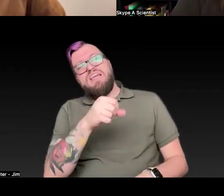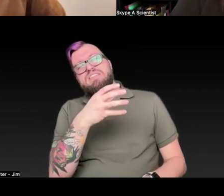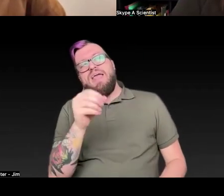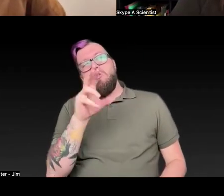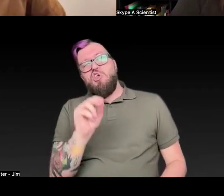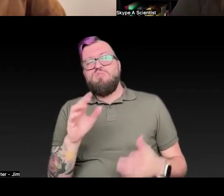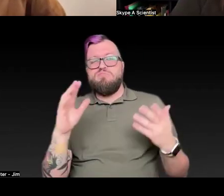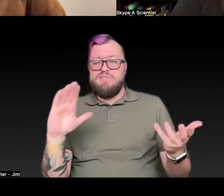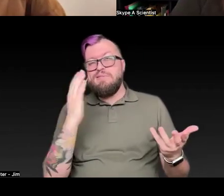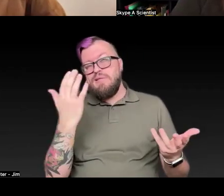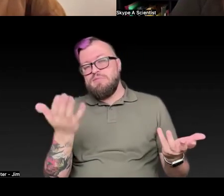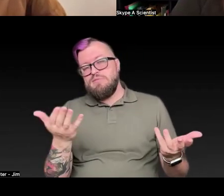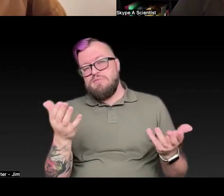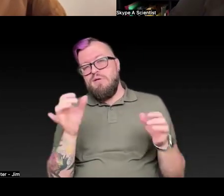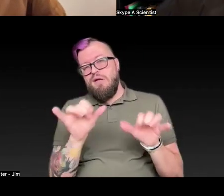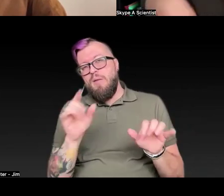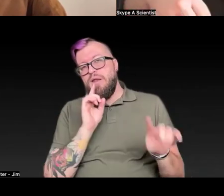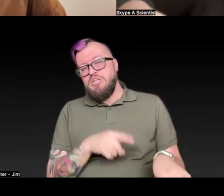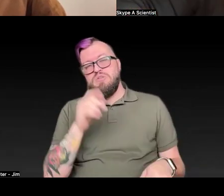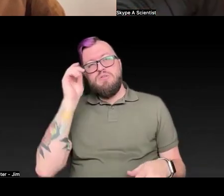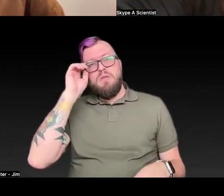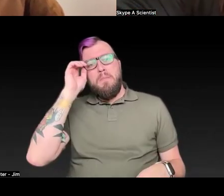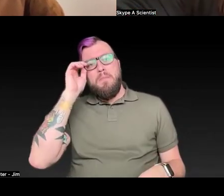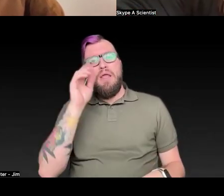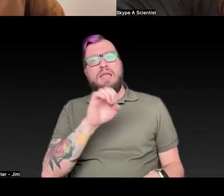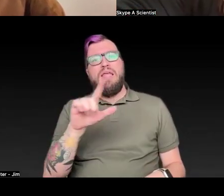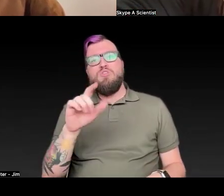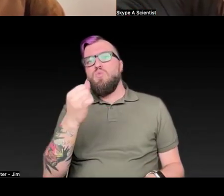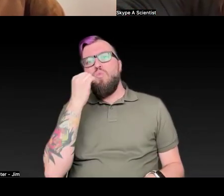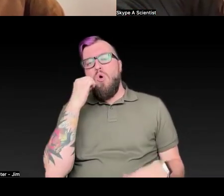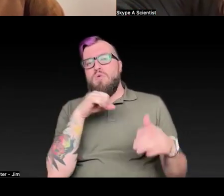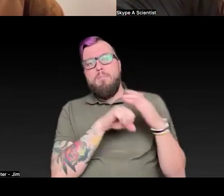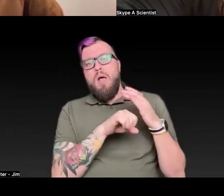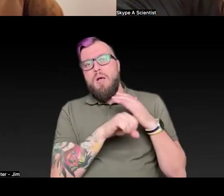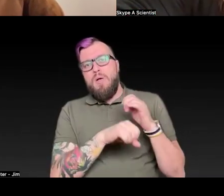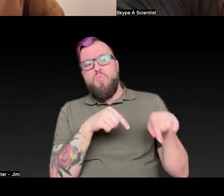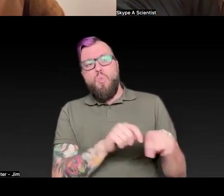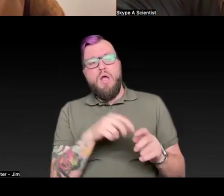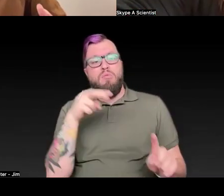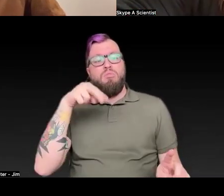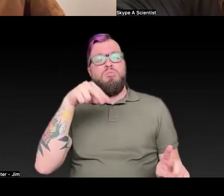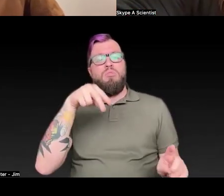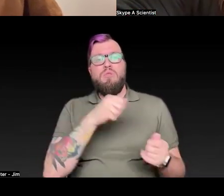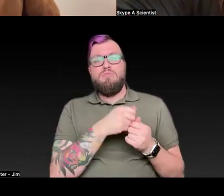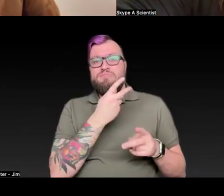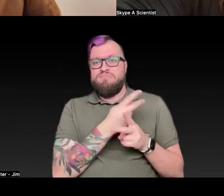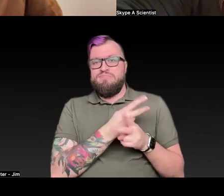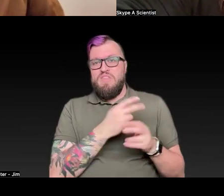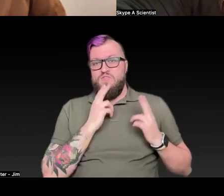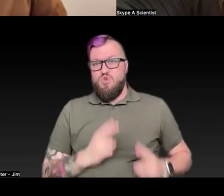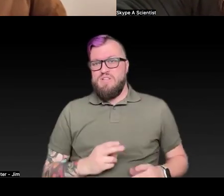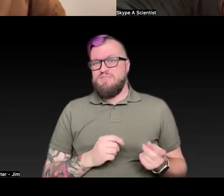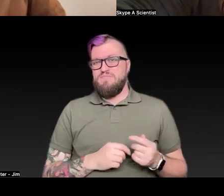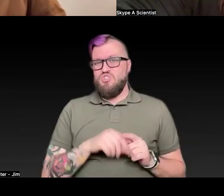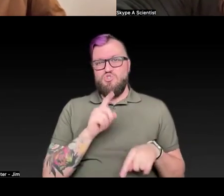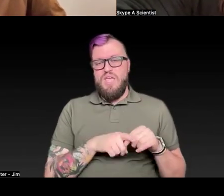with eels, but they're a slippery sort of fish in a lot of ways. Eels will not reproduce in captivity. So you can't farm them in the way that you could with